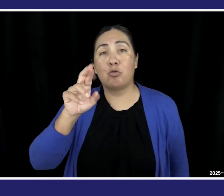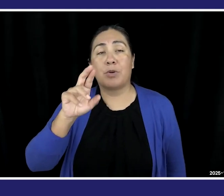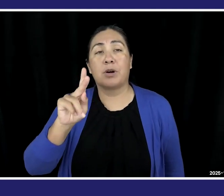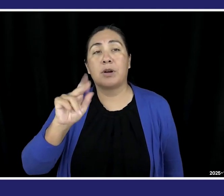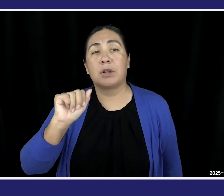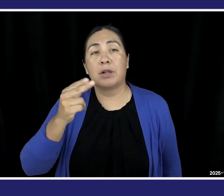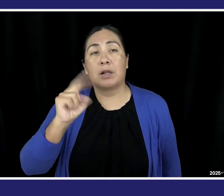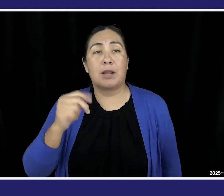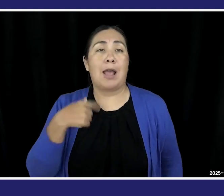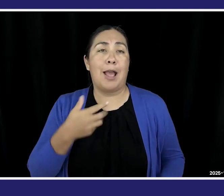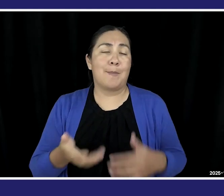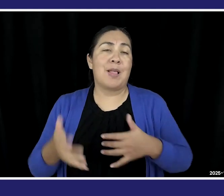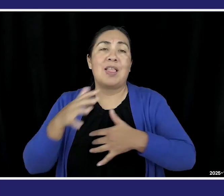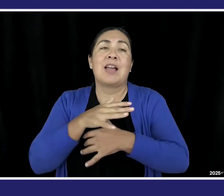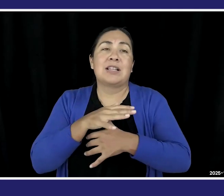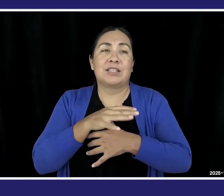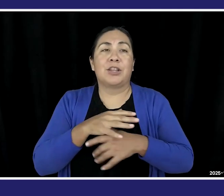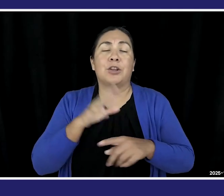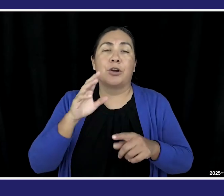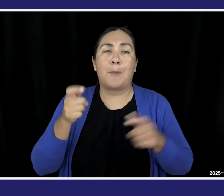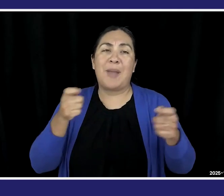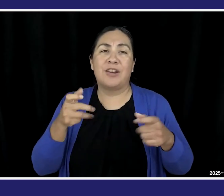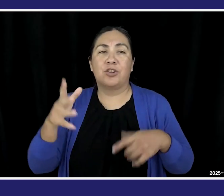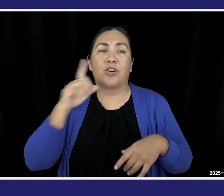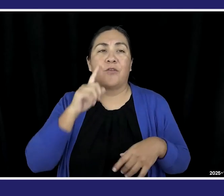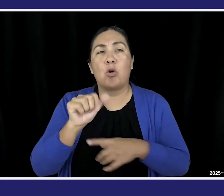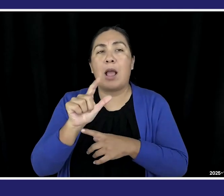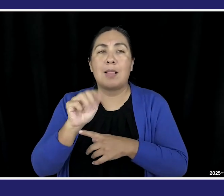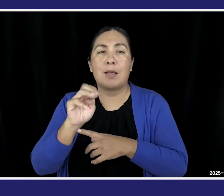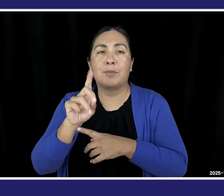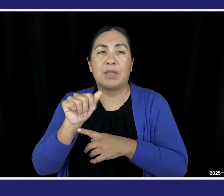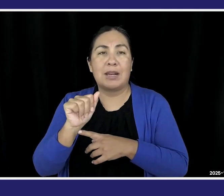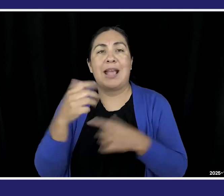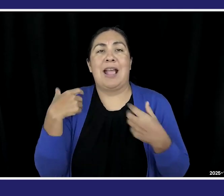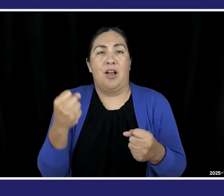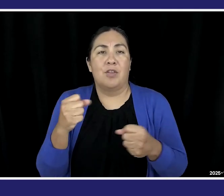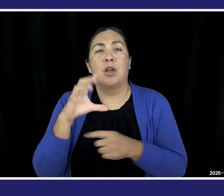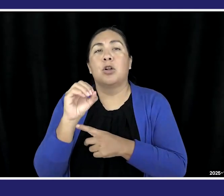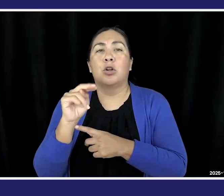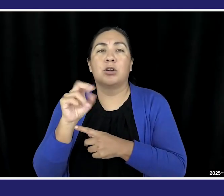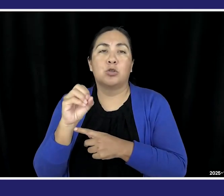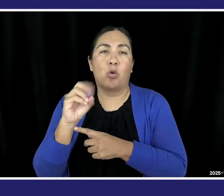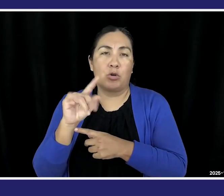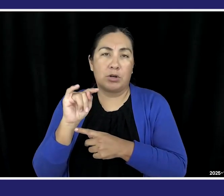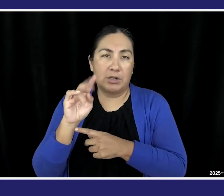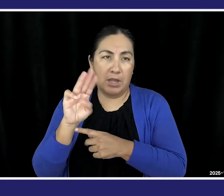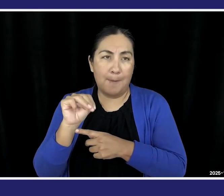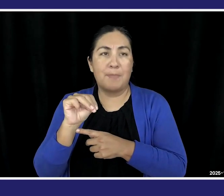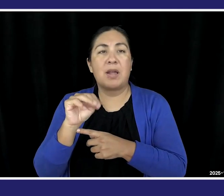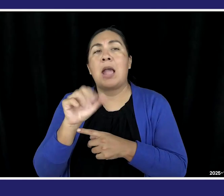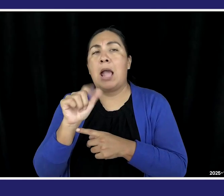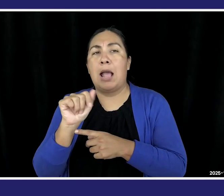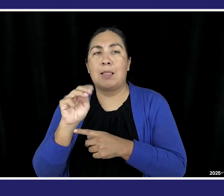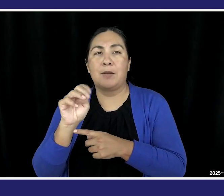Health at Alameda Health Consortium in Alameda County. Just thank you for the presentation today and the additional